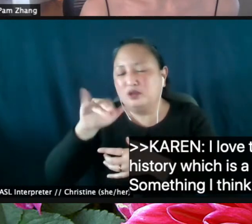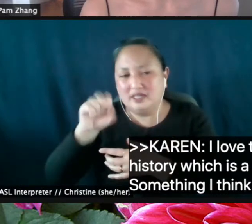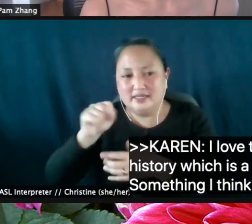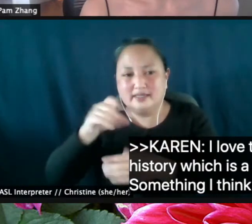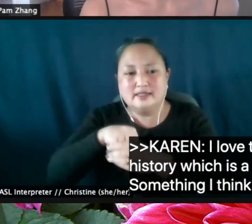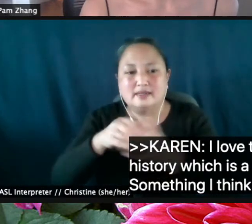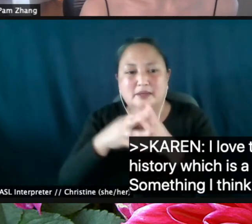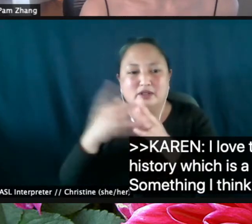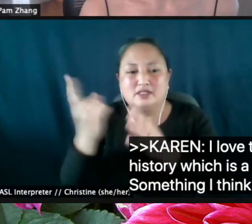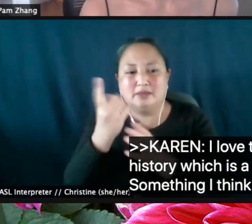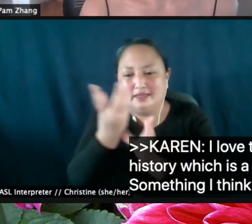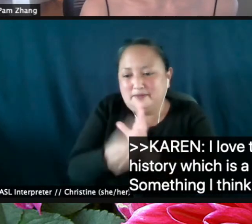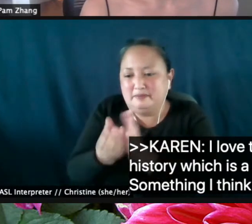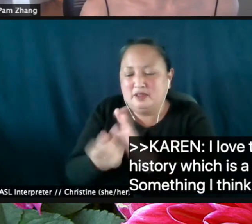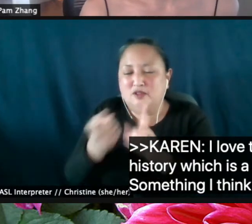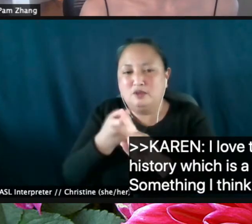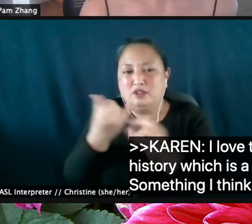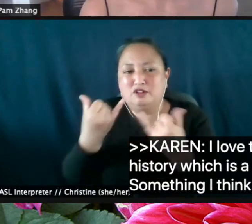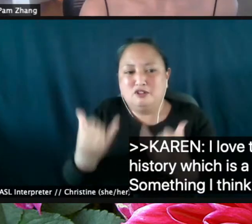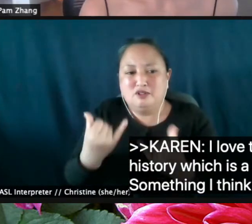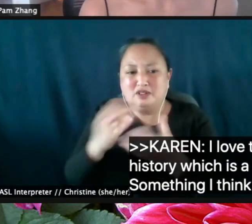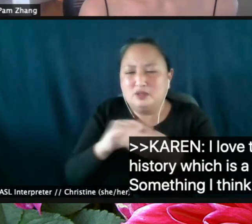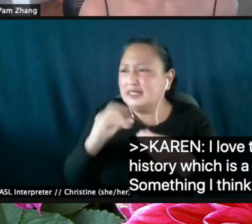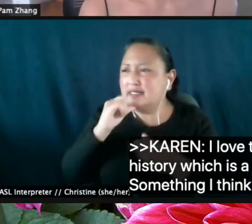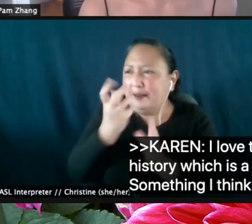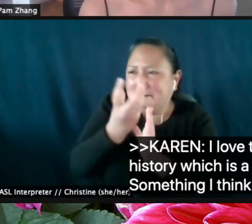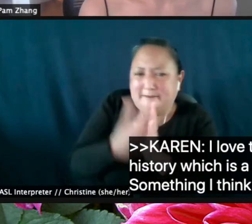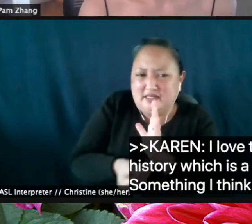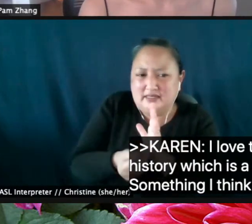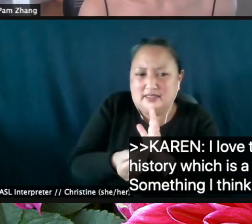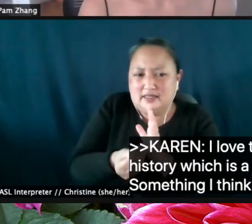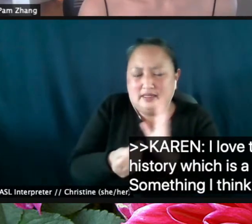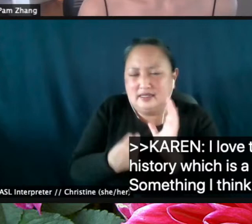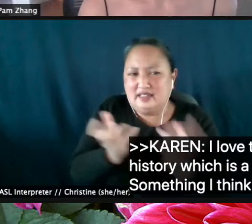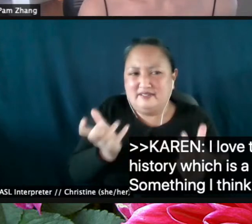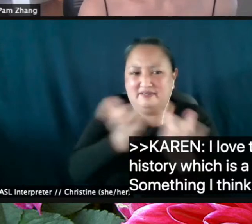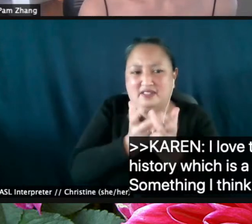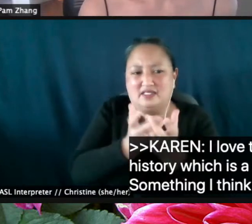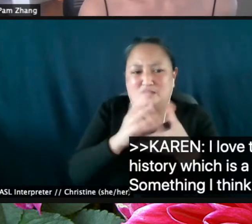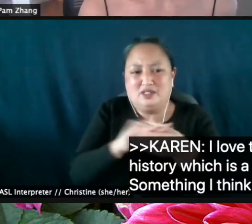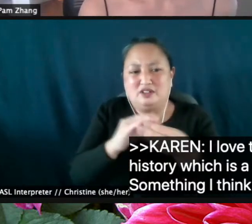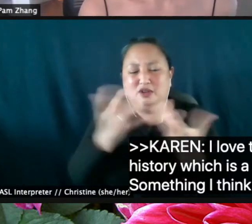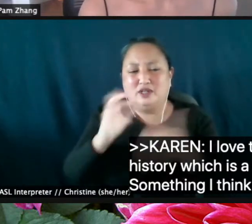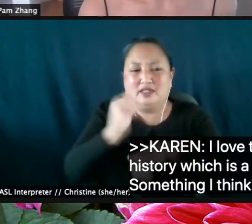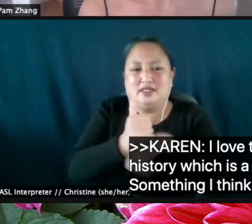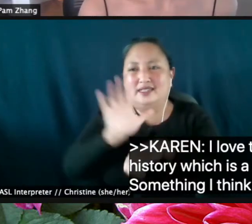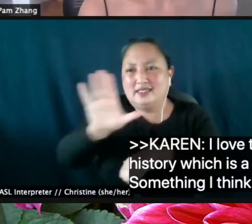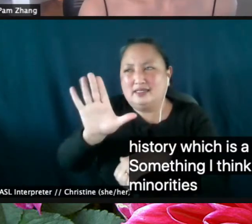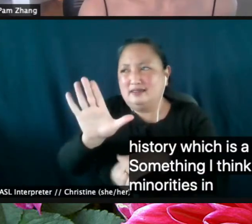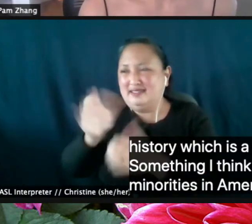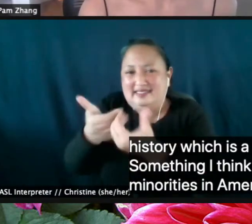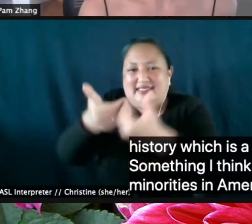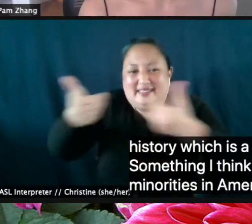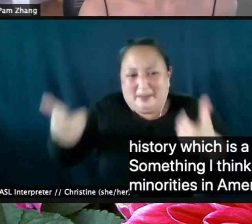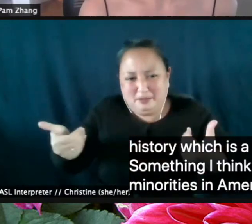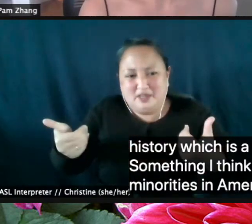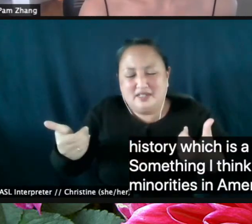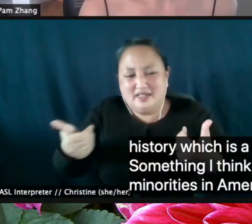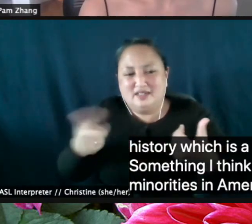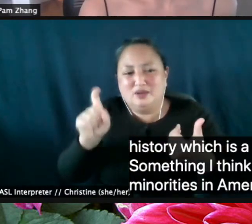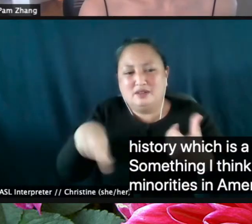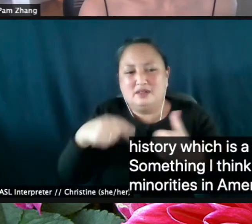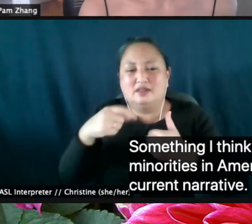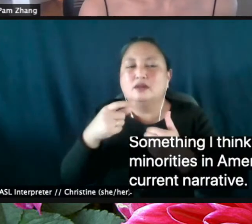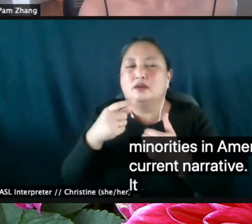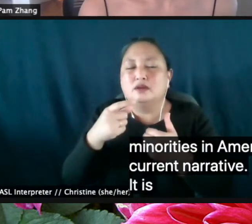we're missing from the current narrative. And I always want to say, like, it's not something that fits into a narrative that already exists. It's like its own thing, and you sort of have to reject